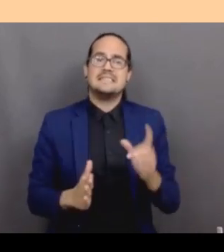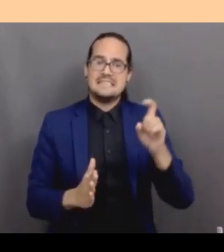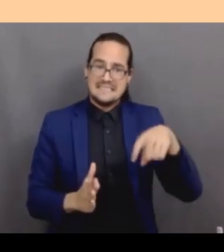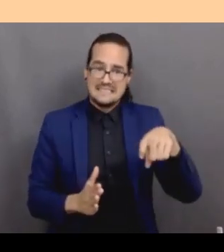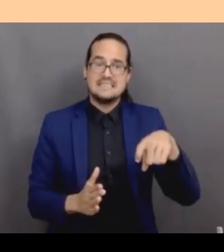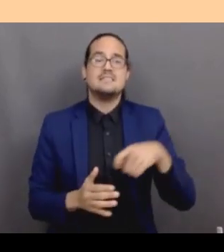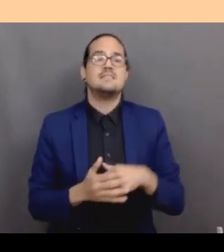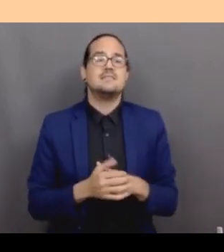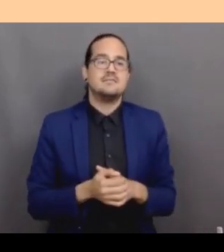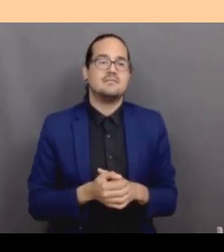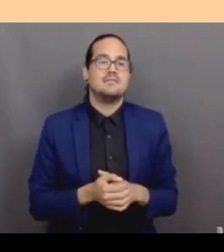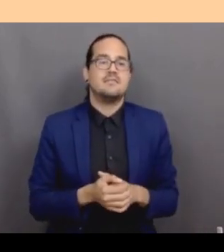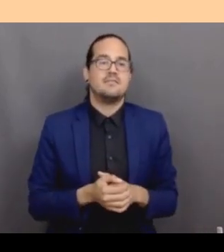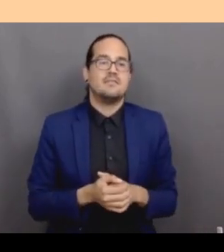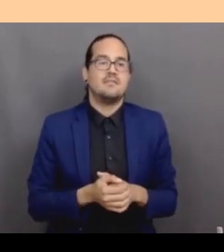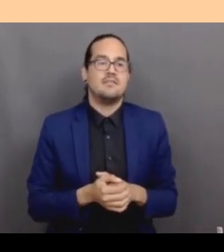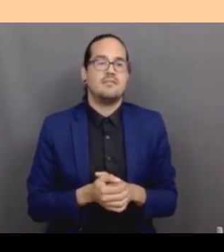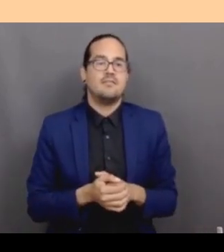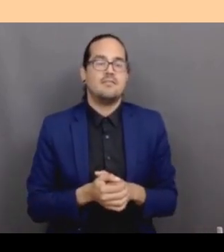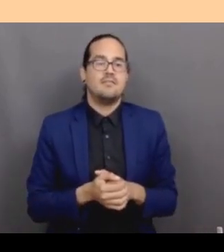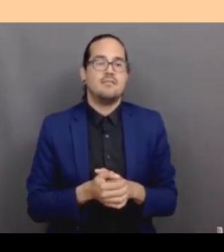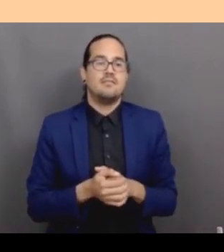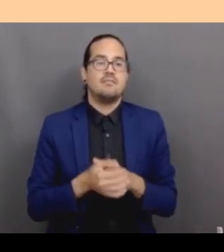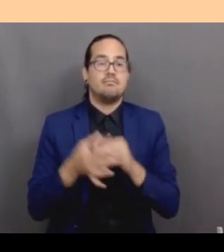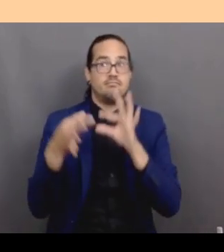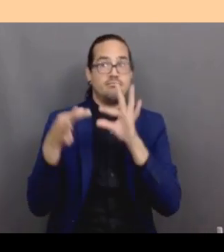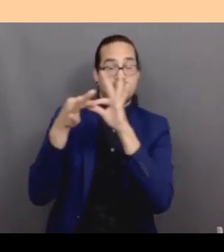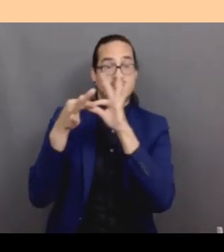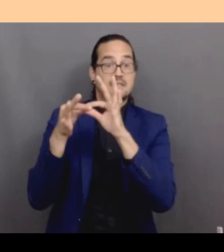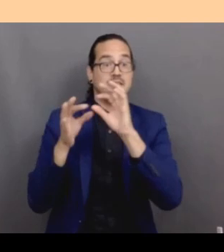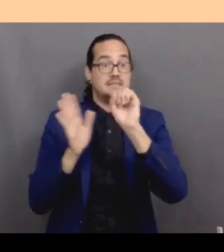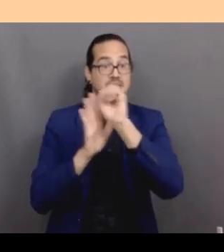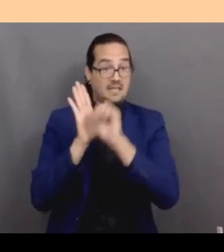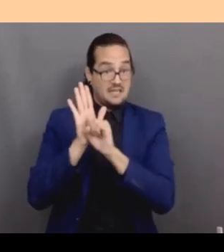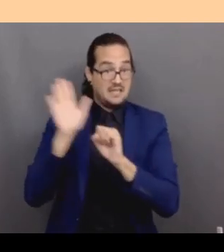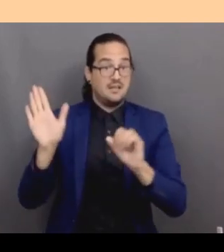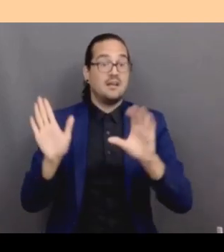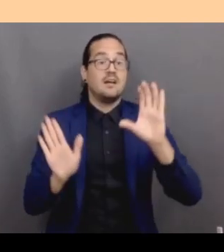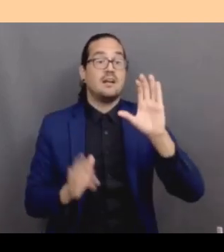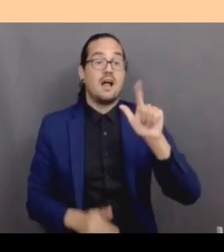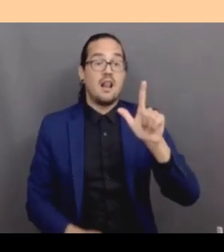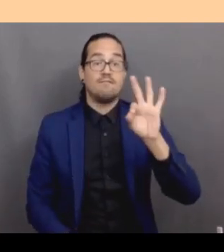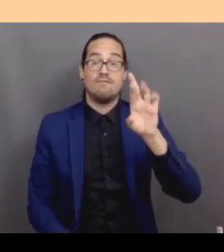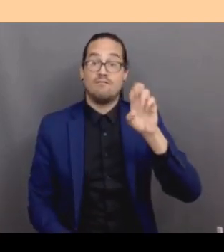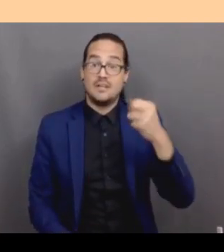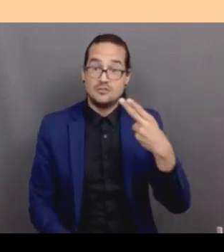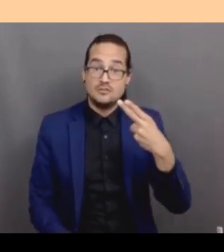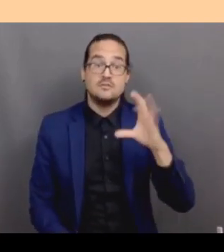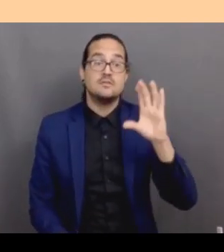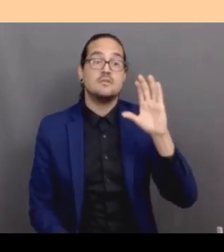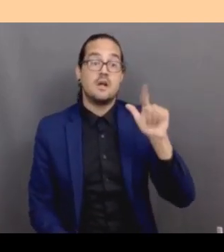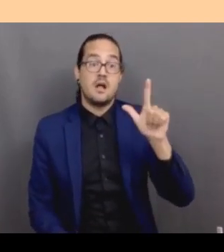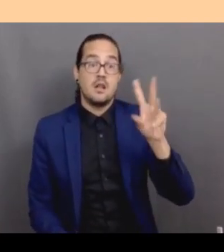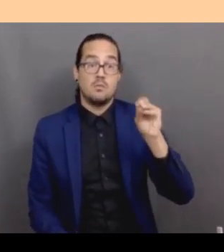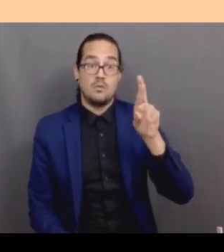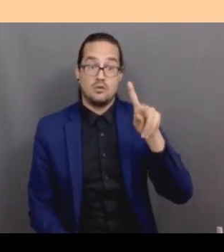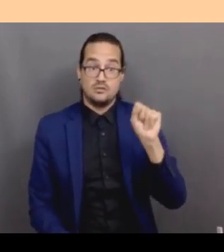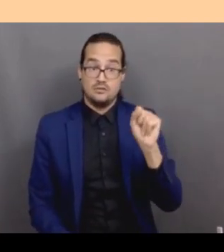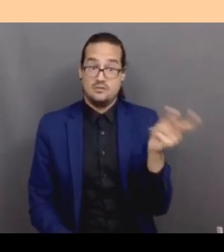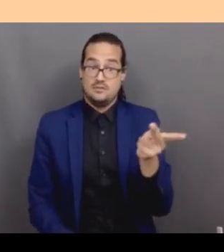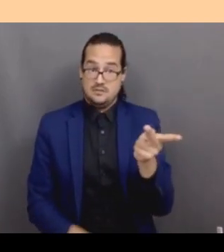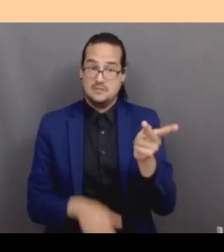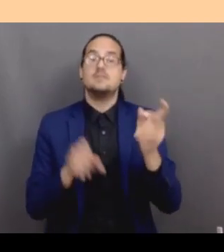and CalWork subsidies and the availability of CalFresh now for SSI recipients. The other great news is